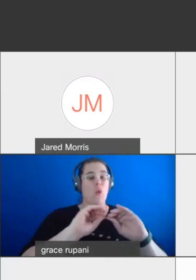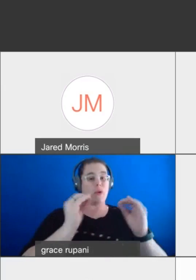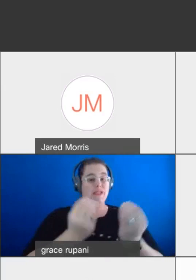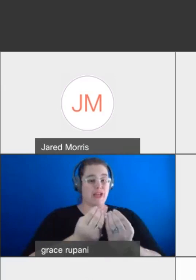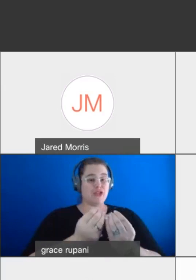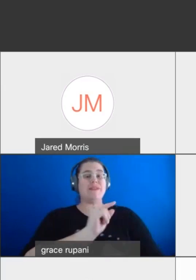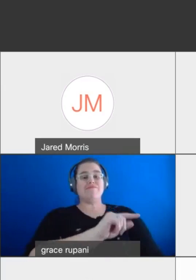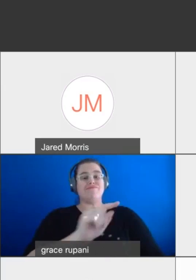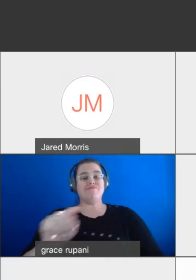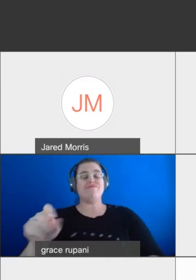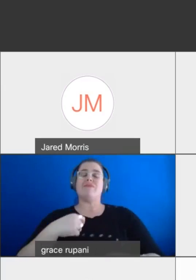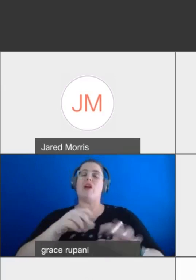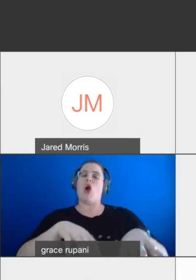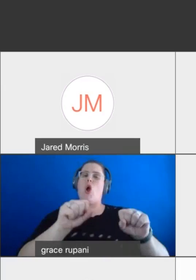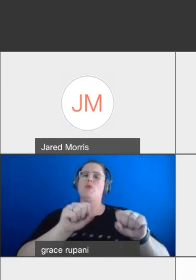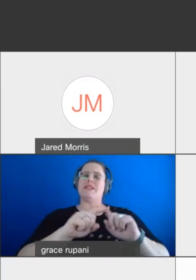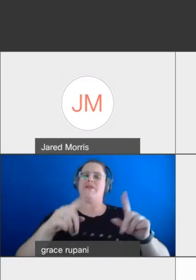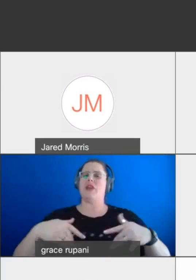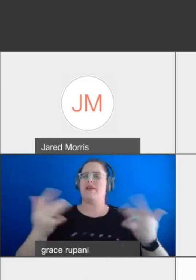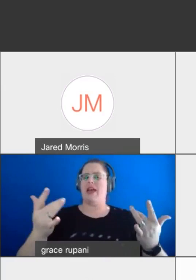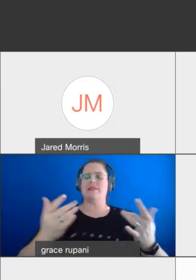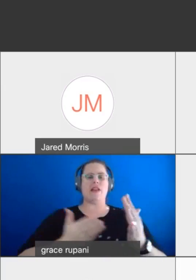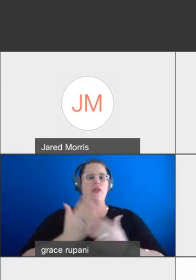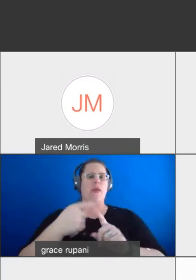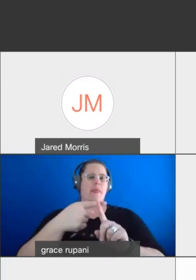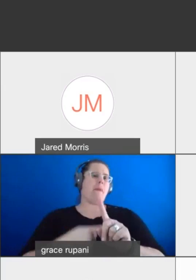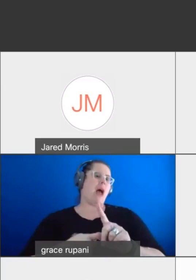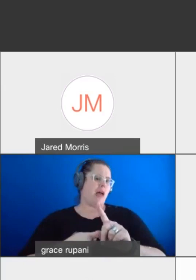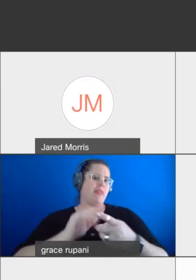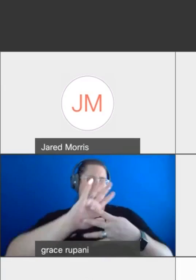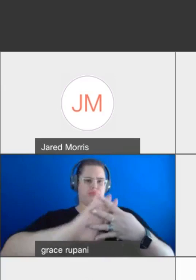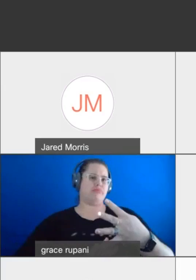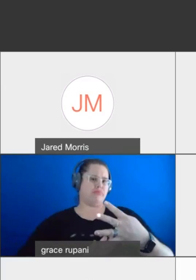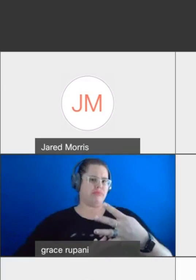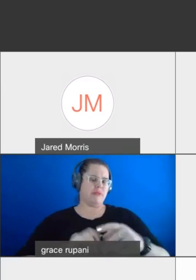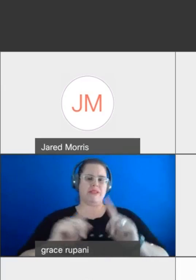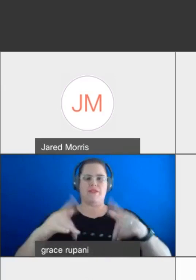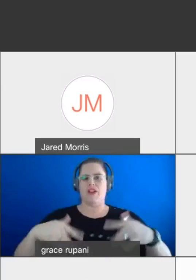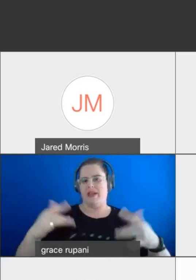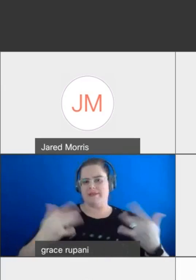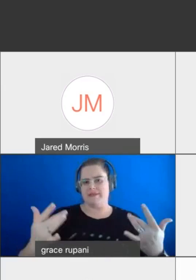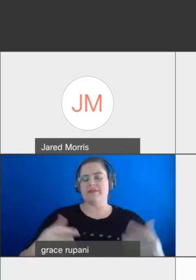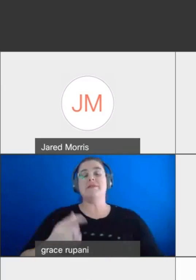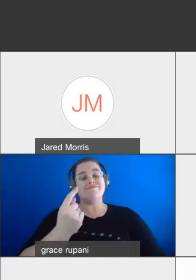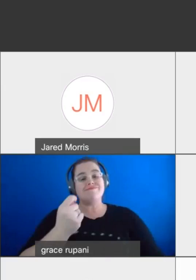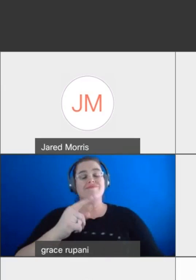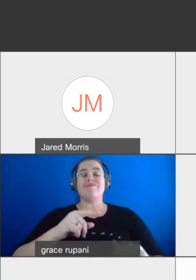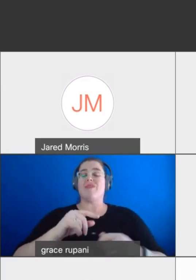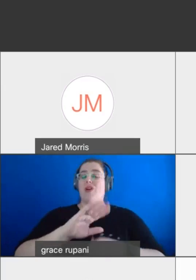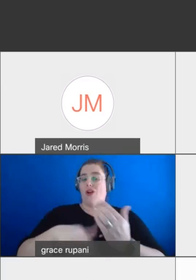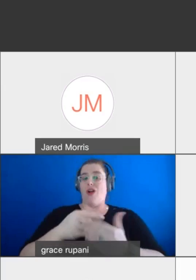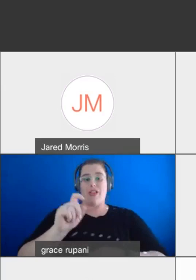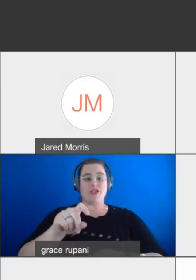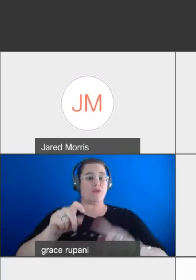events throughout the month, and all of those should be. All of those are posted on our